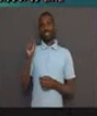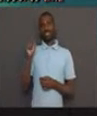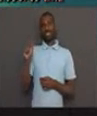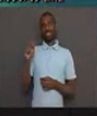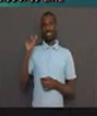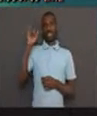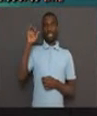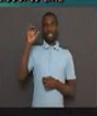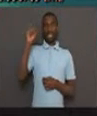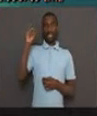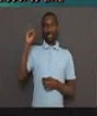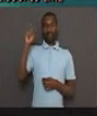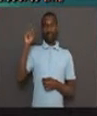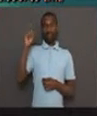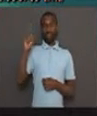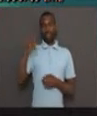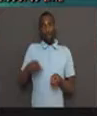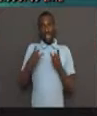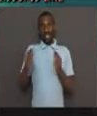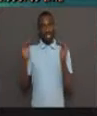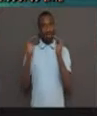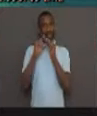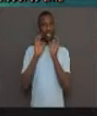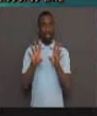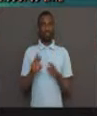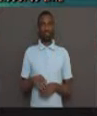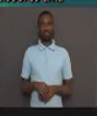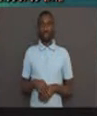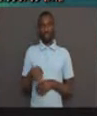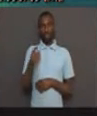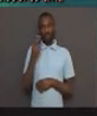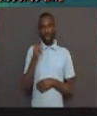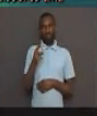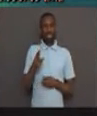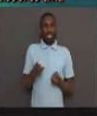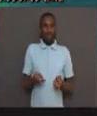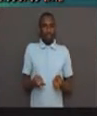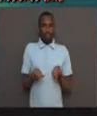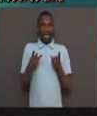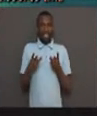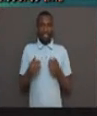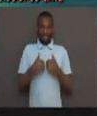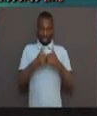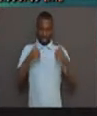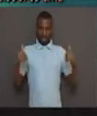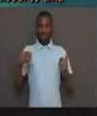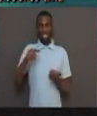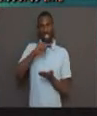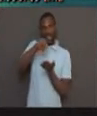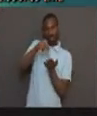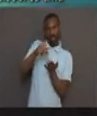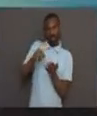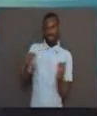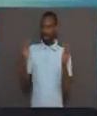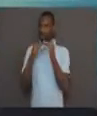the isotope mass, nor does it equal the mass of separate